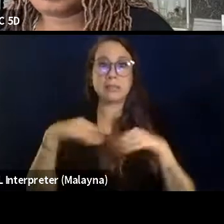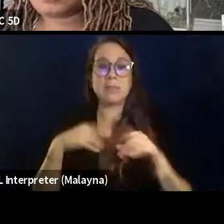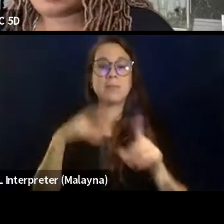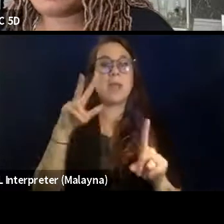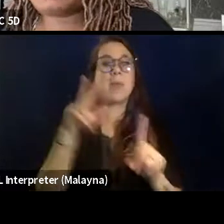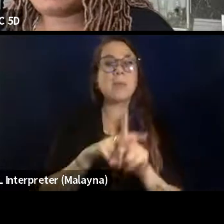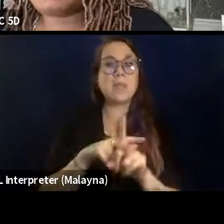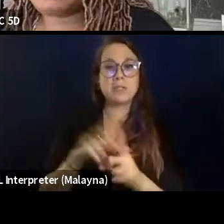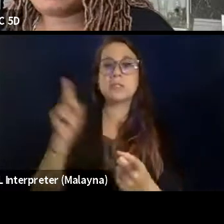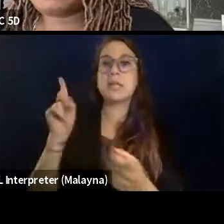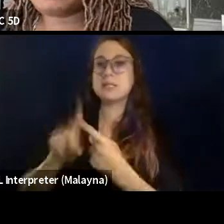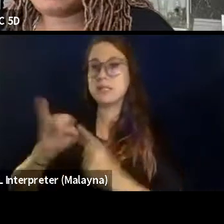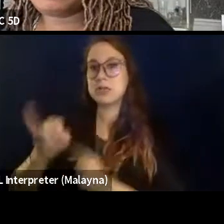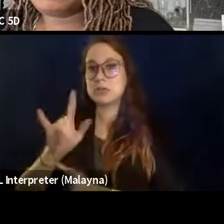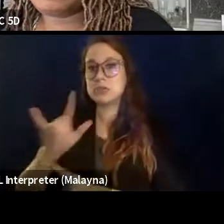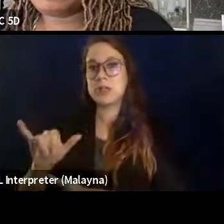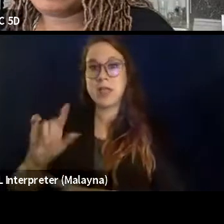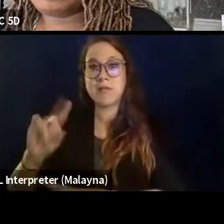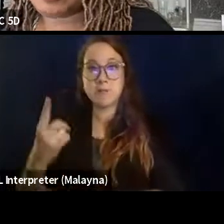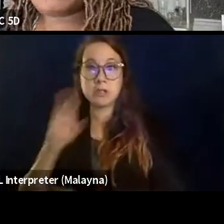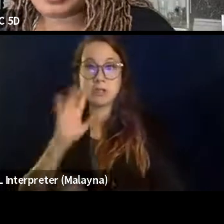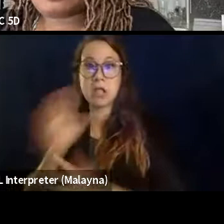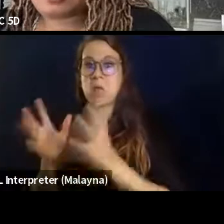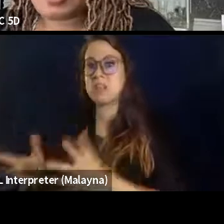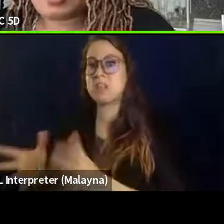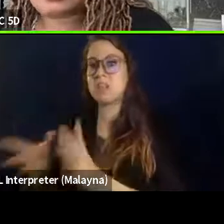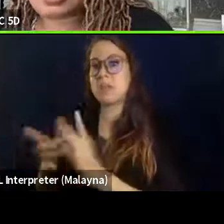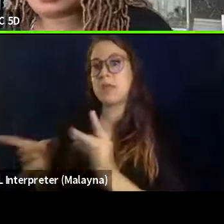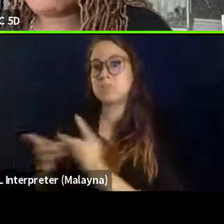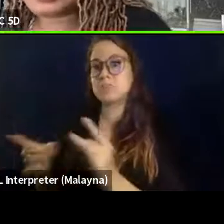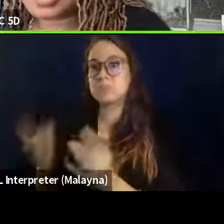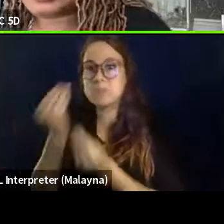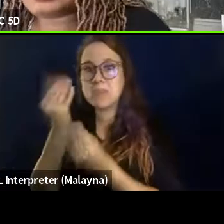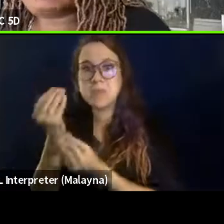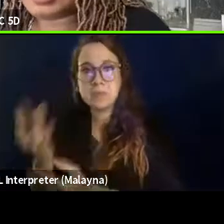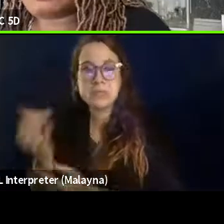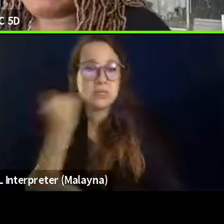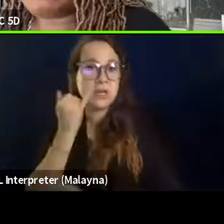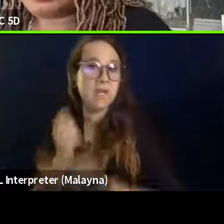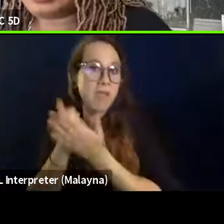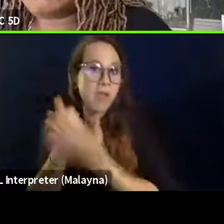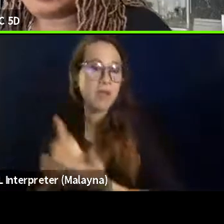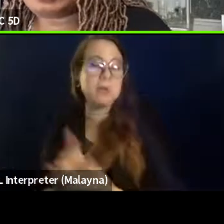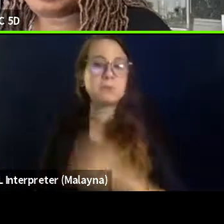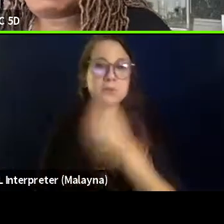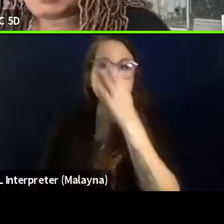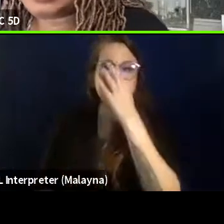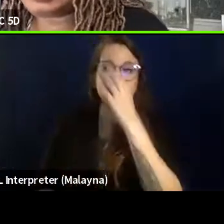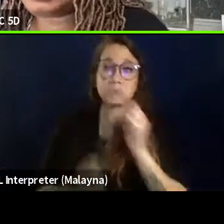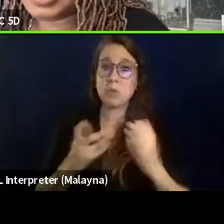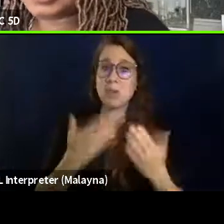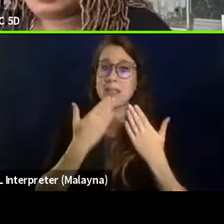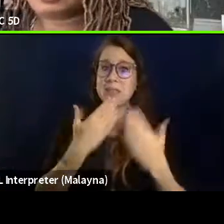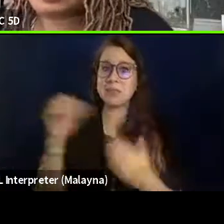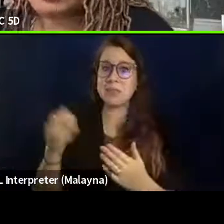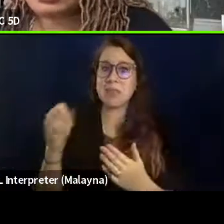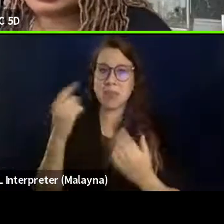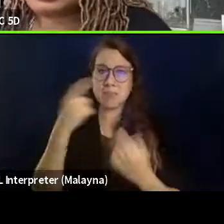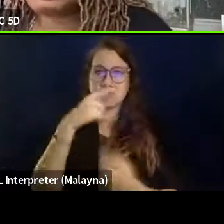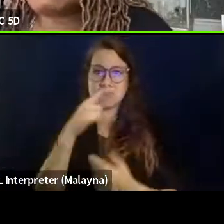So I'll leave my information in the chat if that's helpful. Okay, all right, thank you for that. And if you could drop that in the chat,